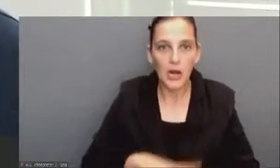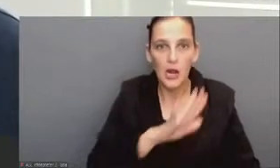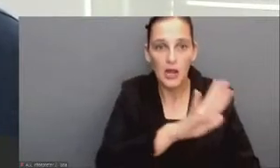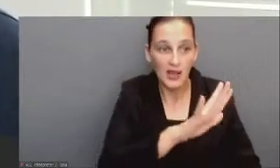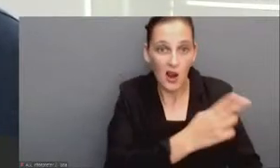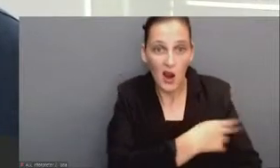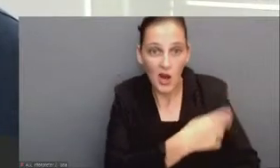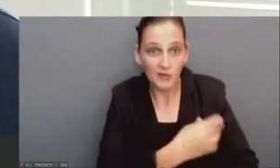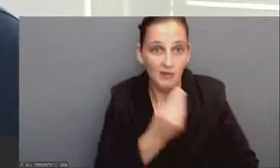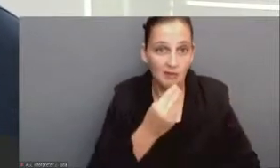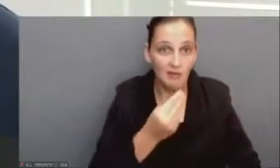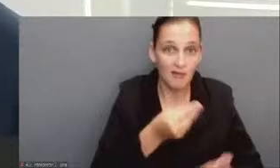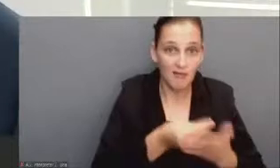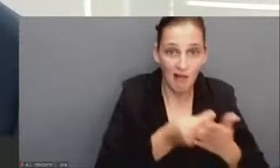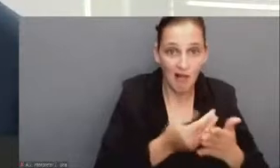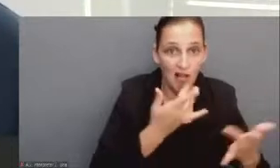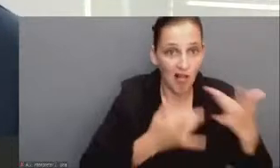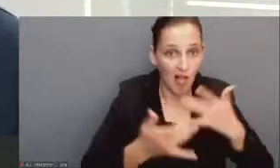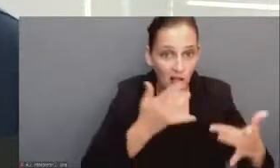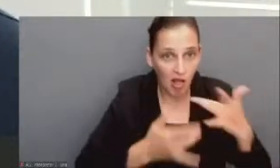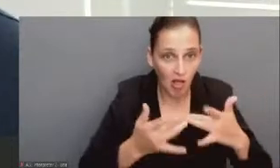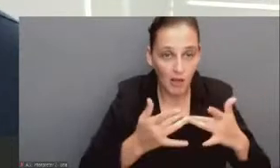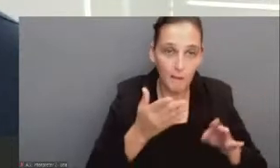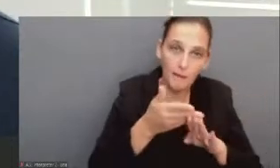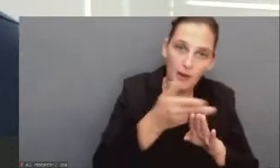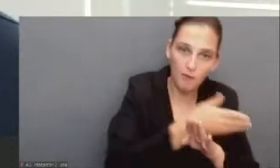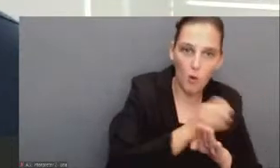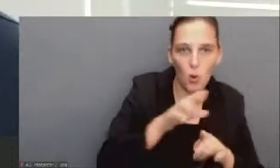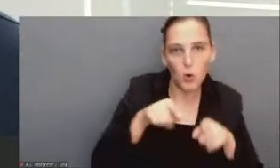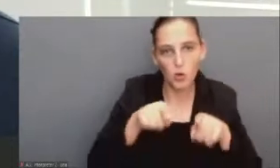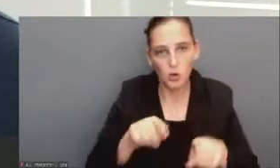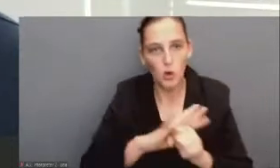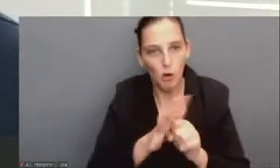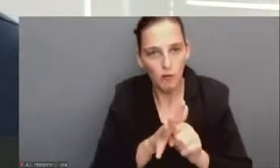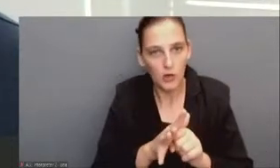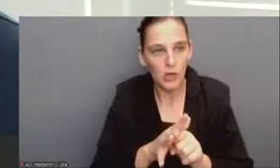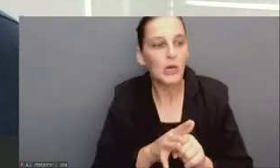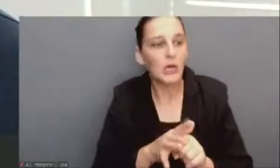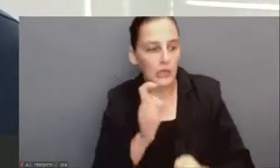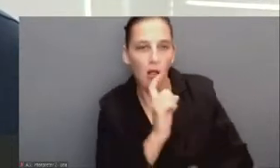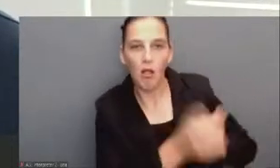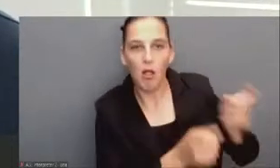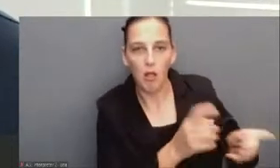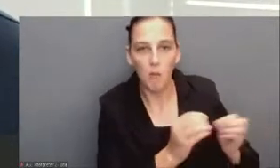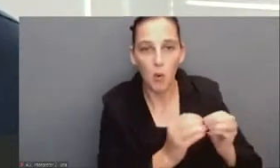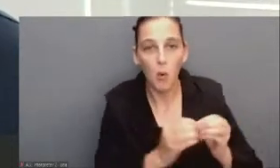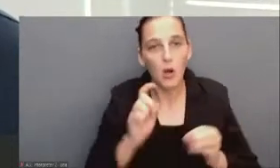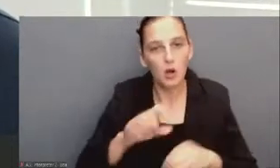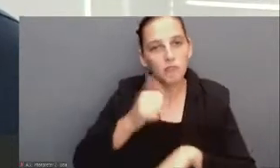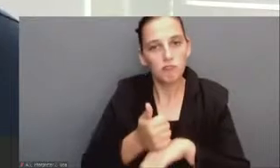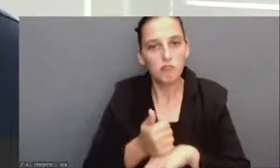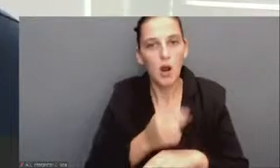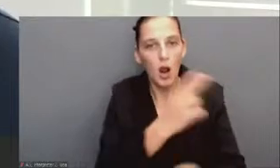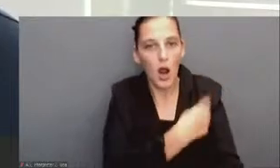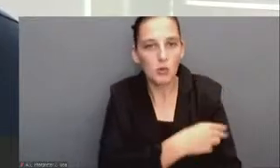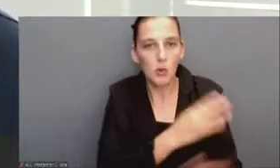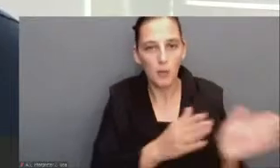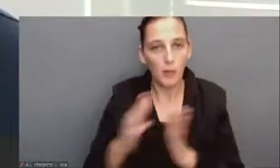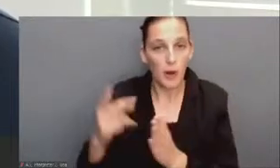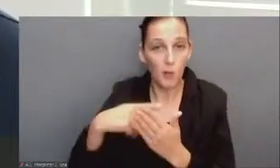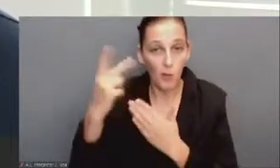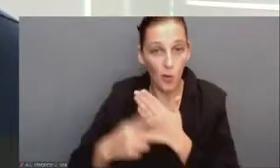with, even before entering the pandemic. We need to fully fund hospital preparedness programs, which we have not as a country